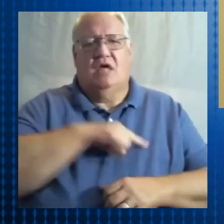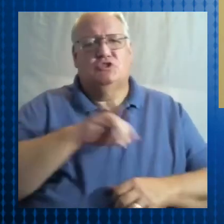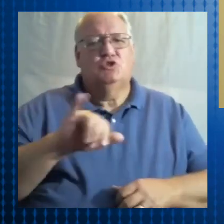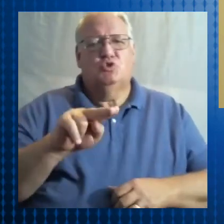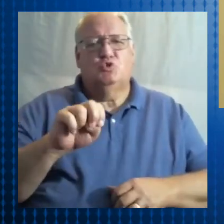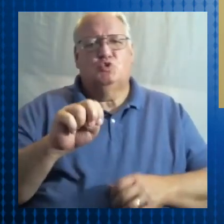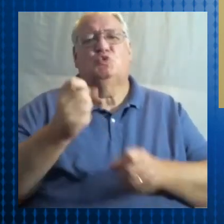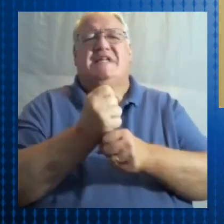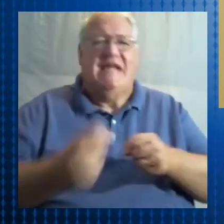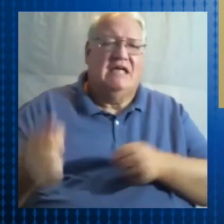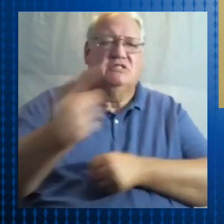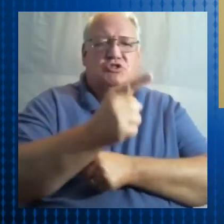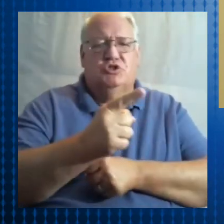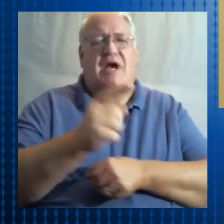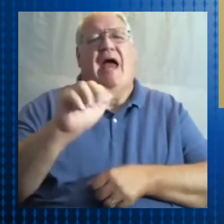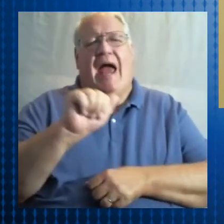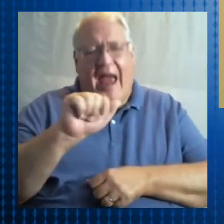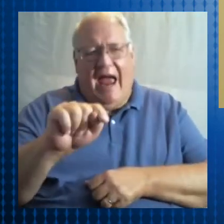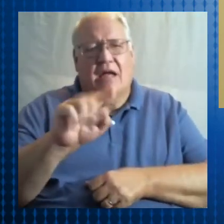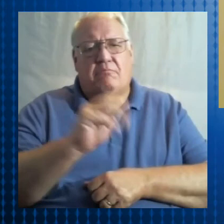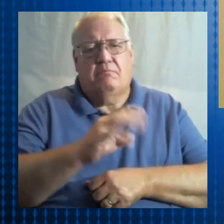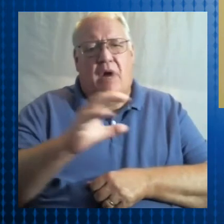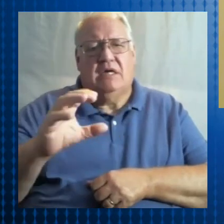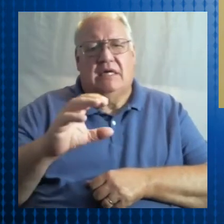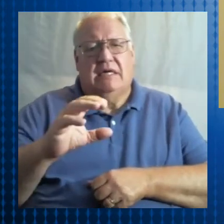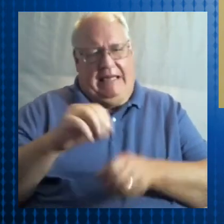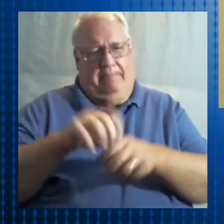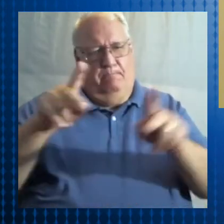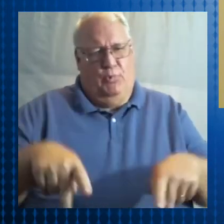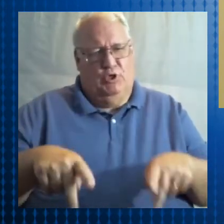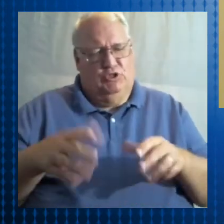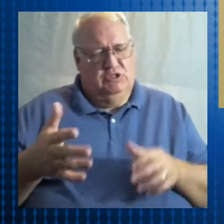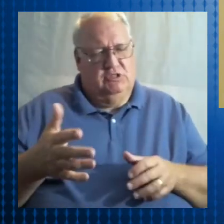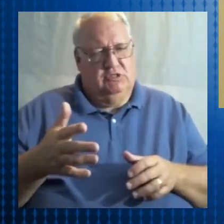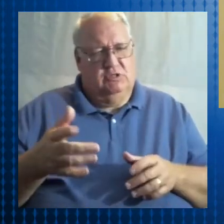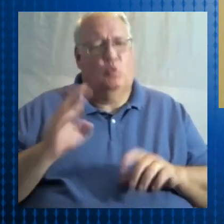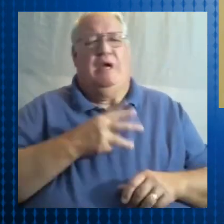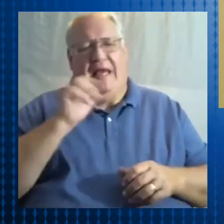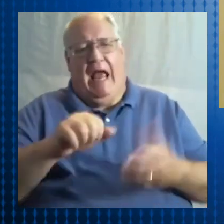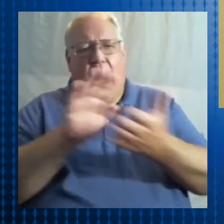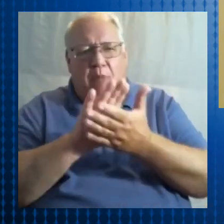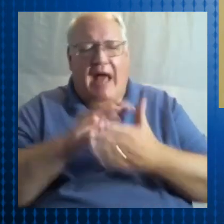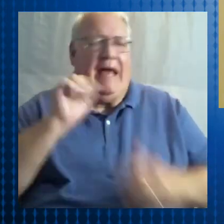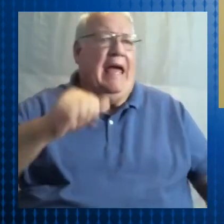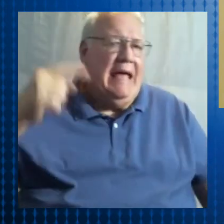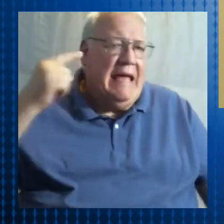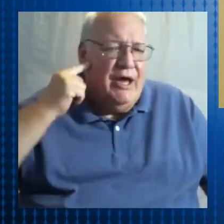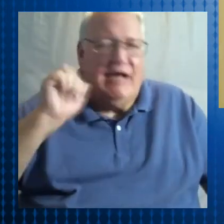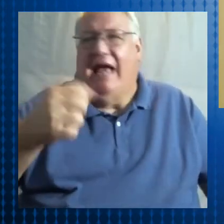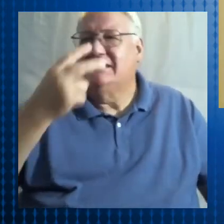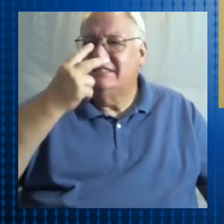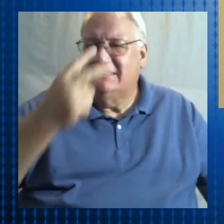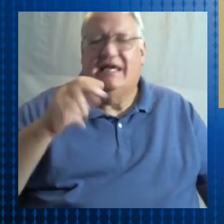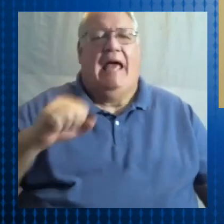year at Mott Community College in person, where we can applaud and hear it, where we can hug